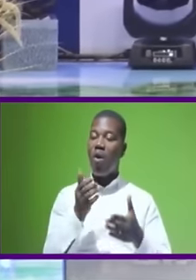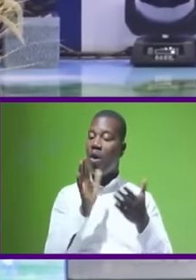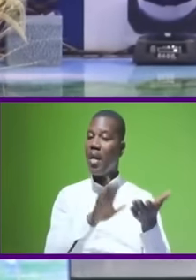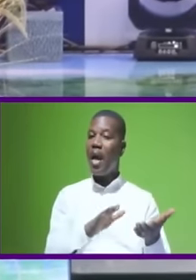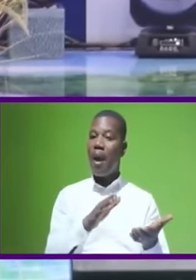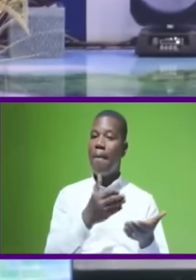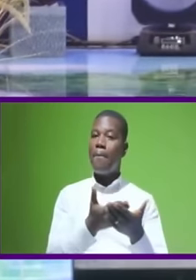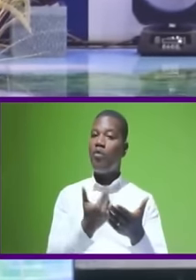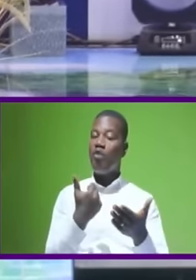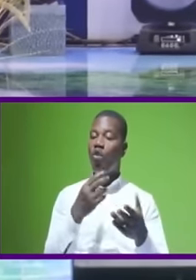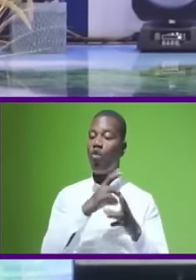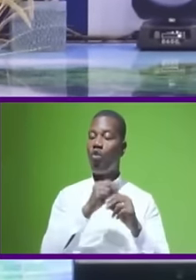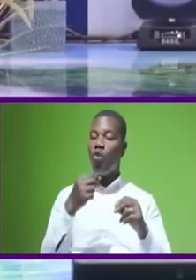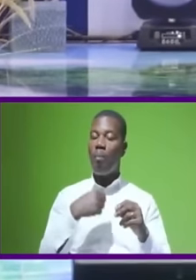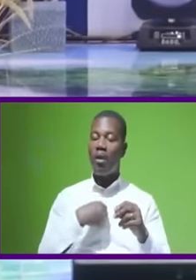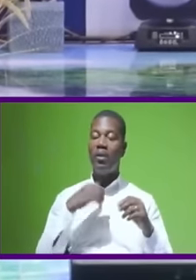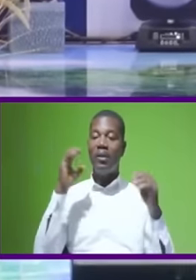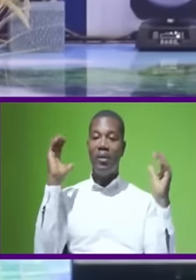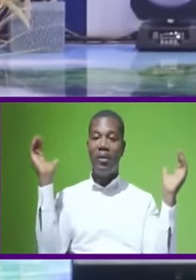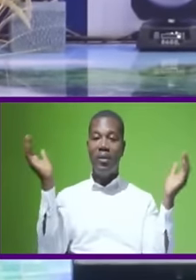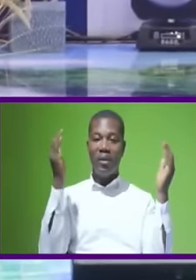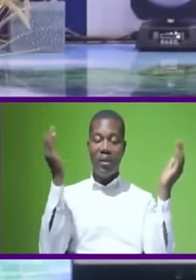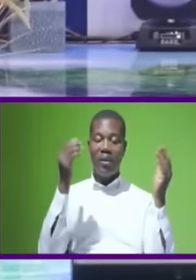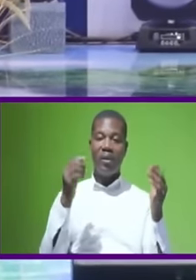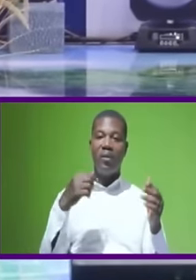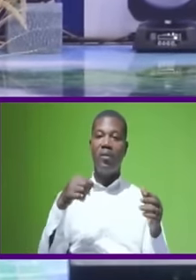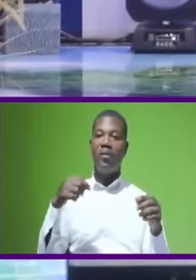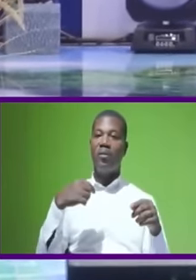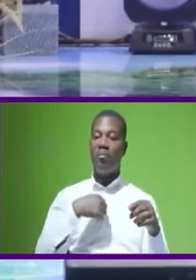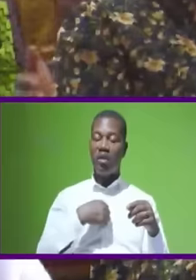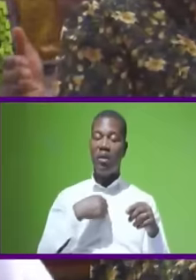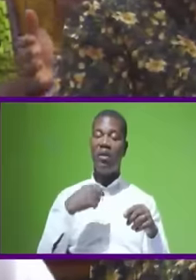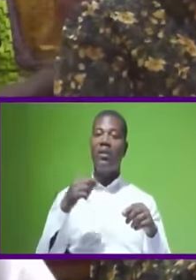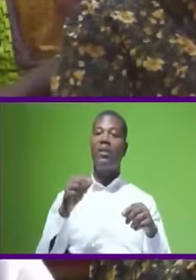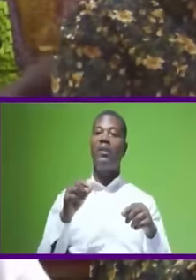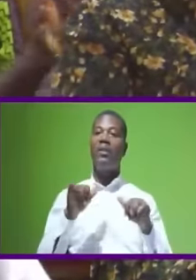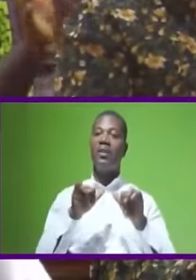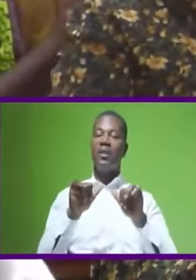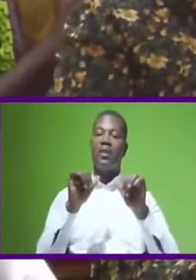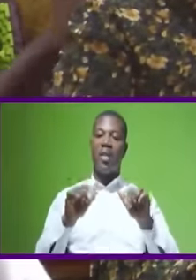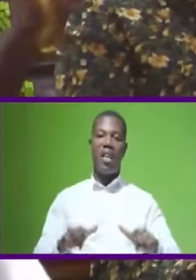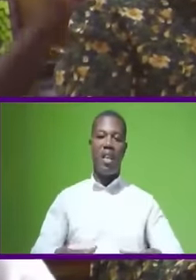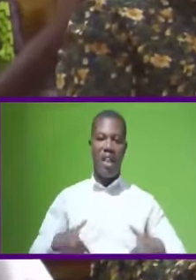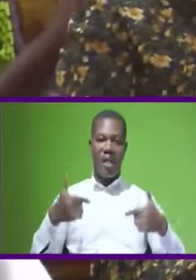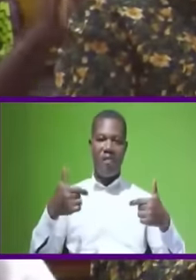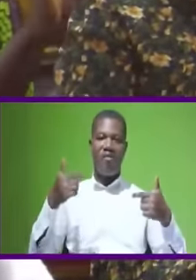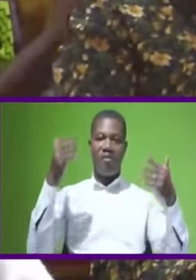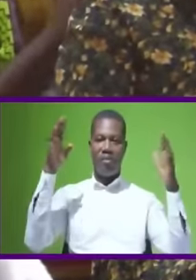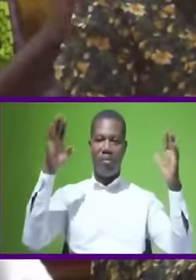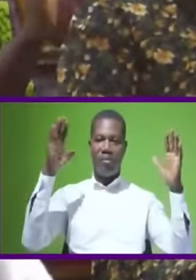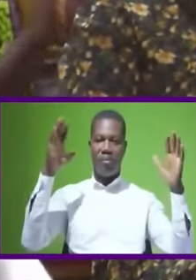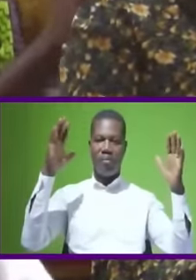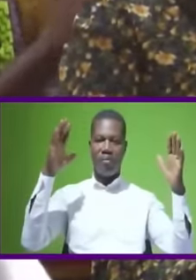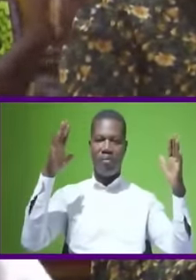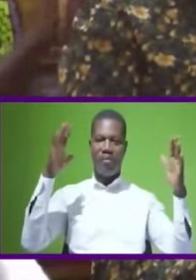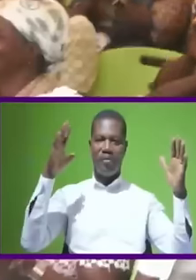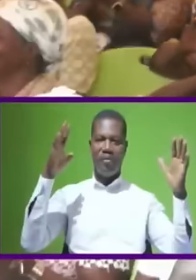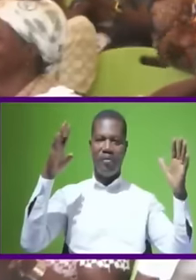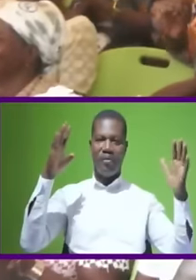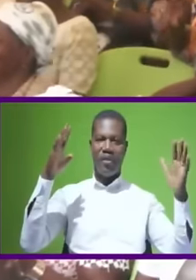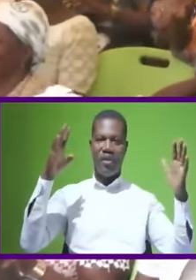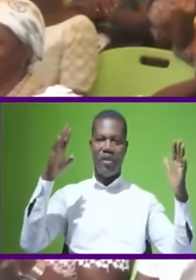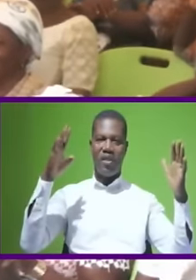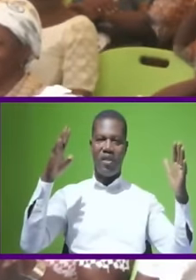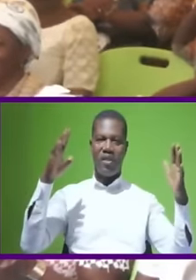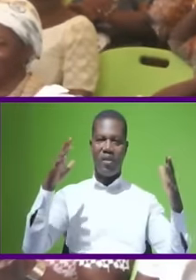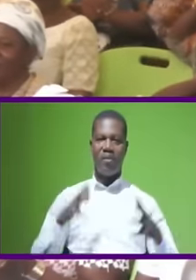I will be celebrated whilst I'm alive. And I have told you that I will not